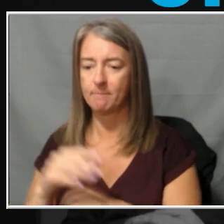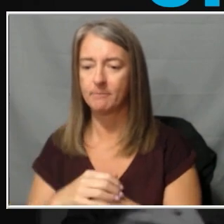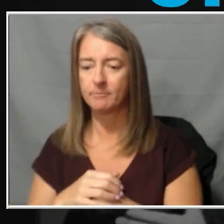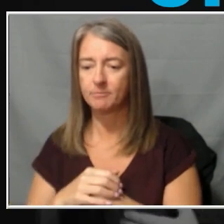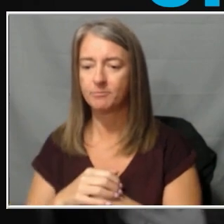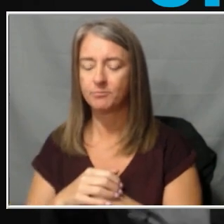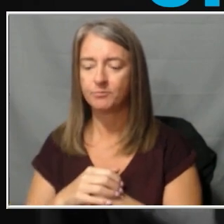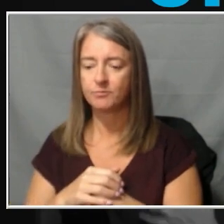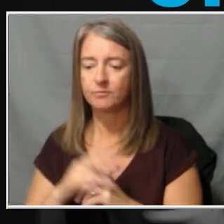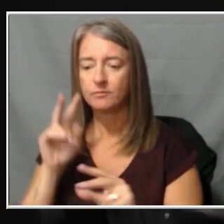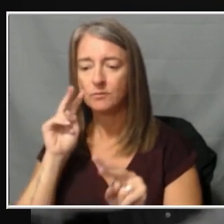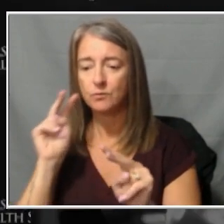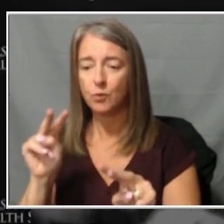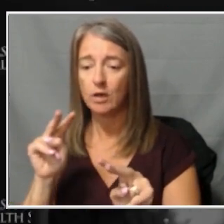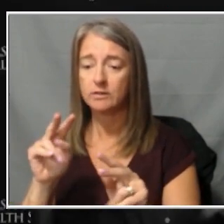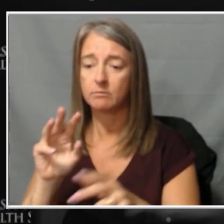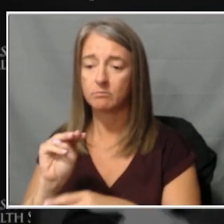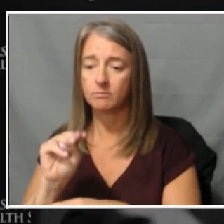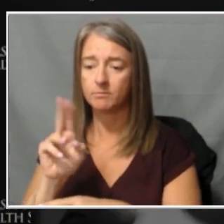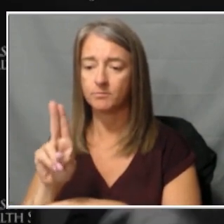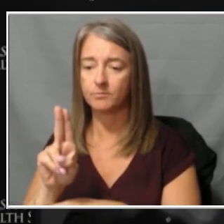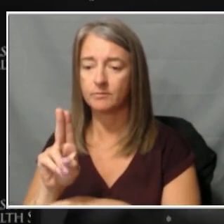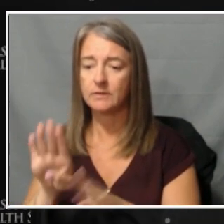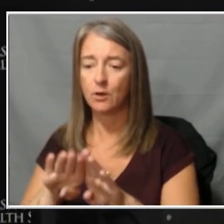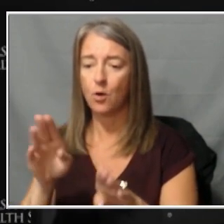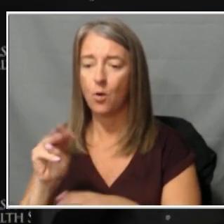Subscribe to our Morning Medical Update and Open